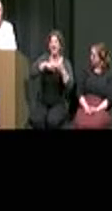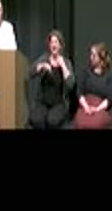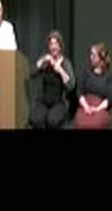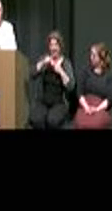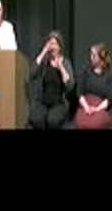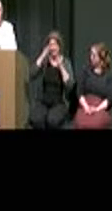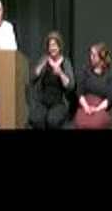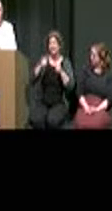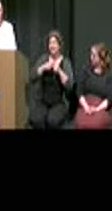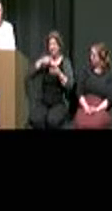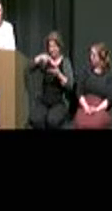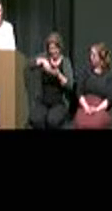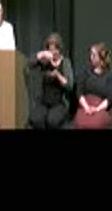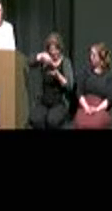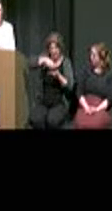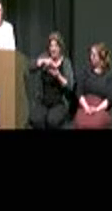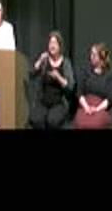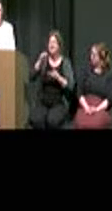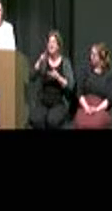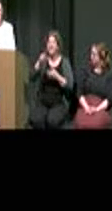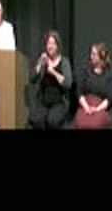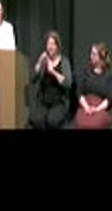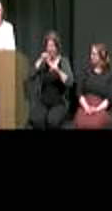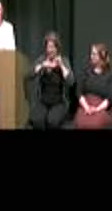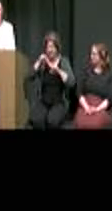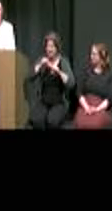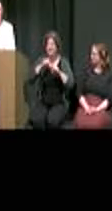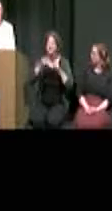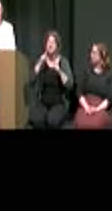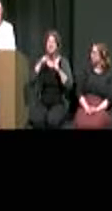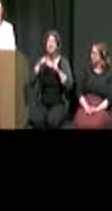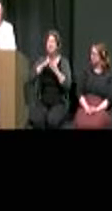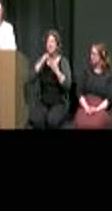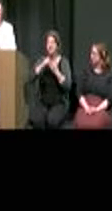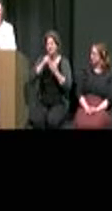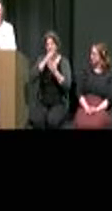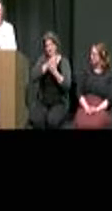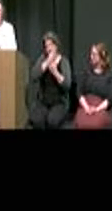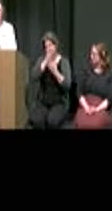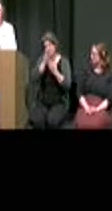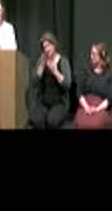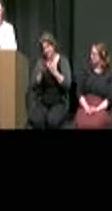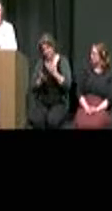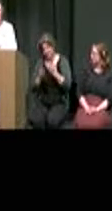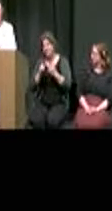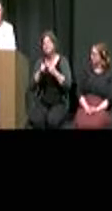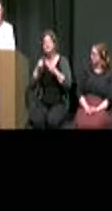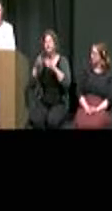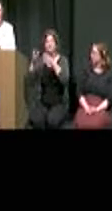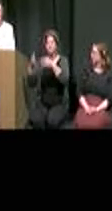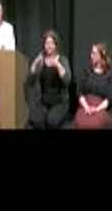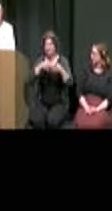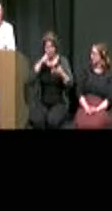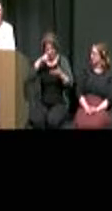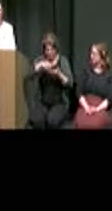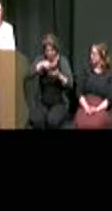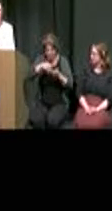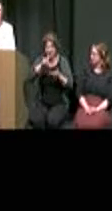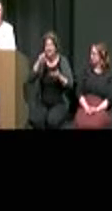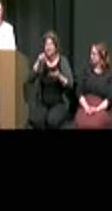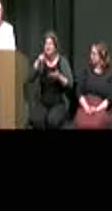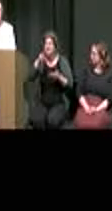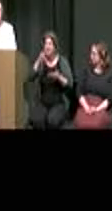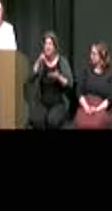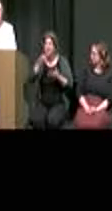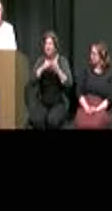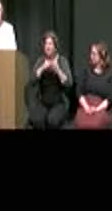So in different phases of the project design, remedial investigation, they went out and sampled different areas within the